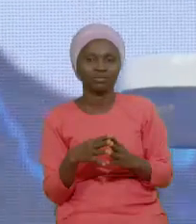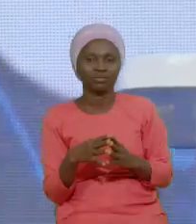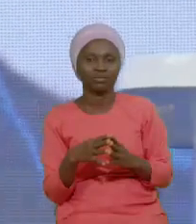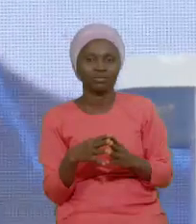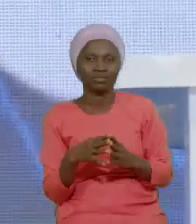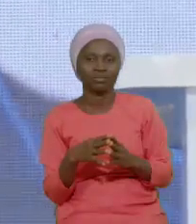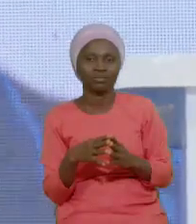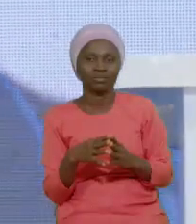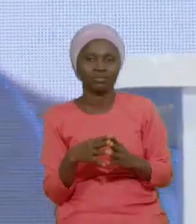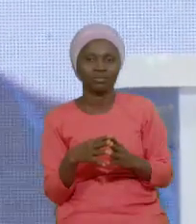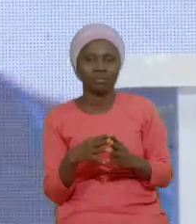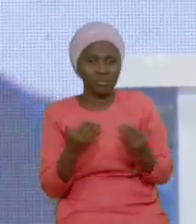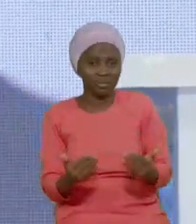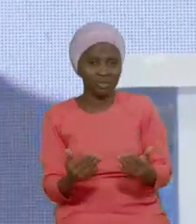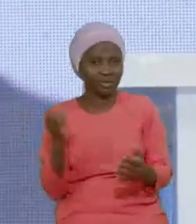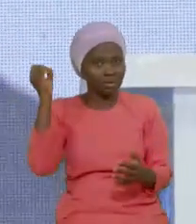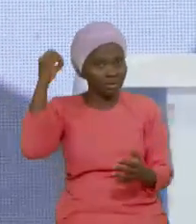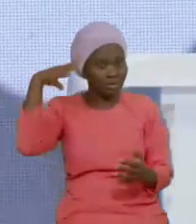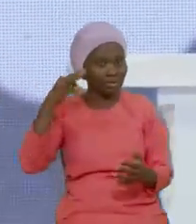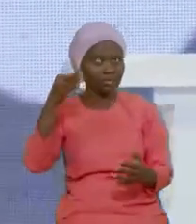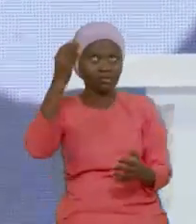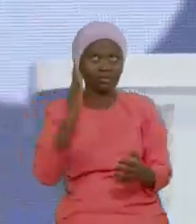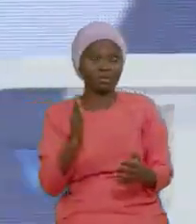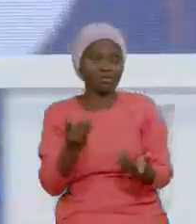Now the grace of God comes into my life.